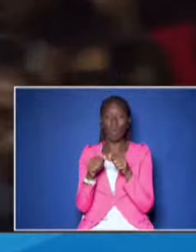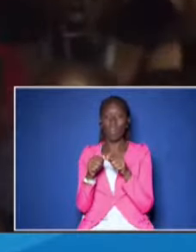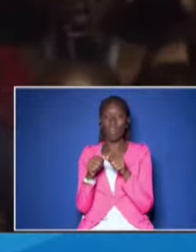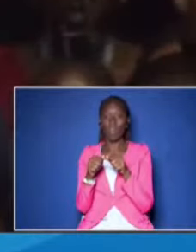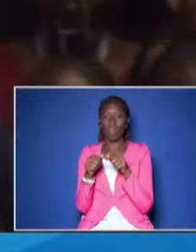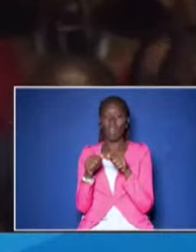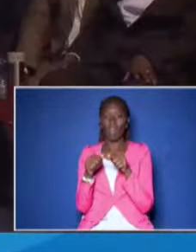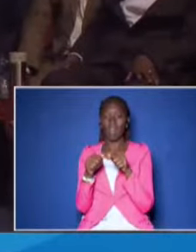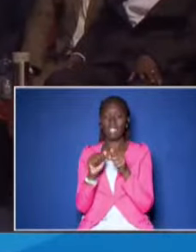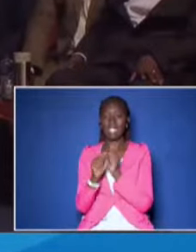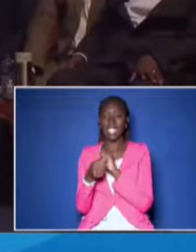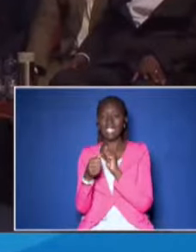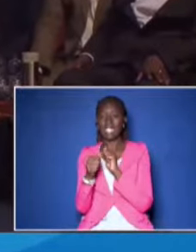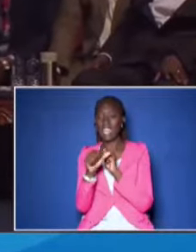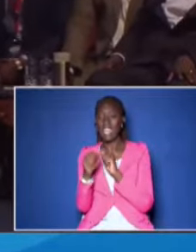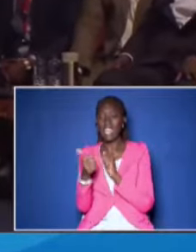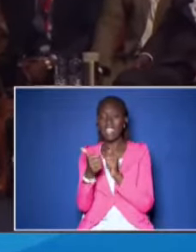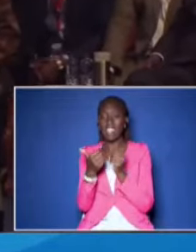PID